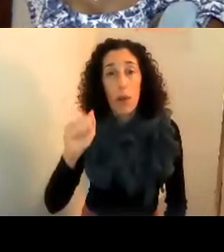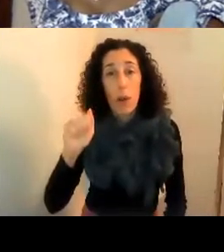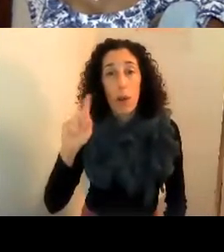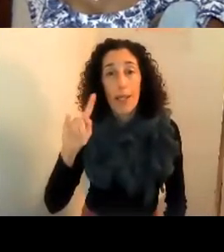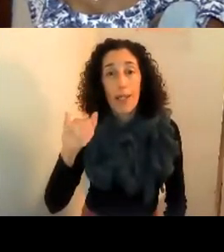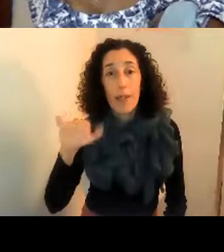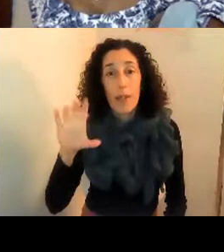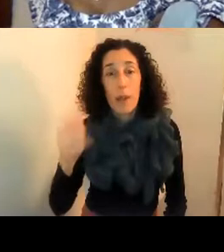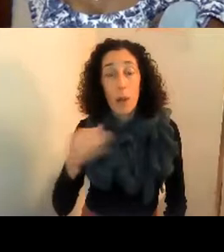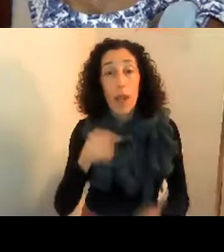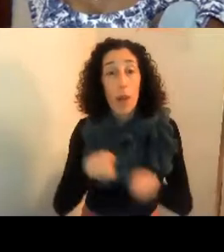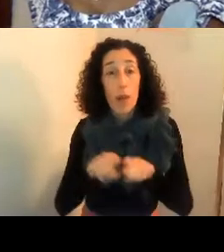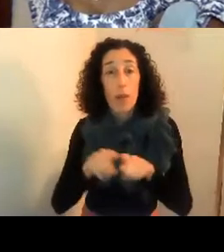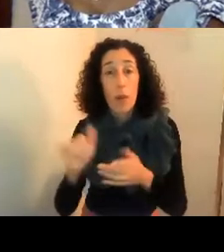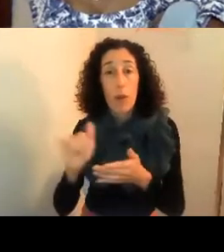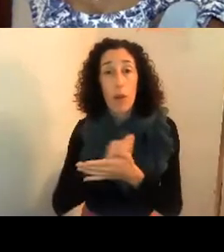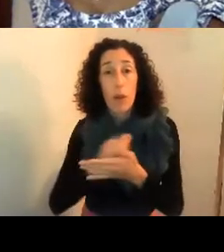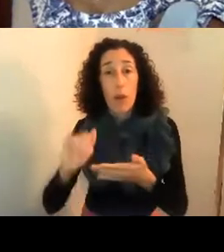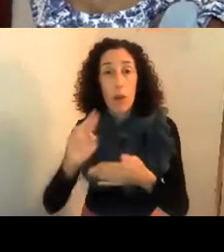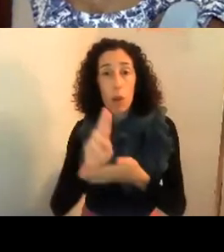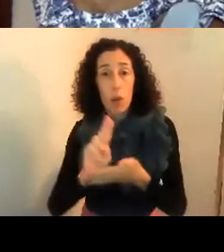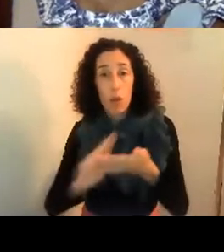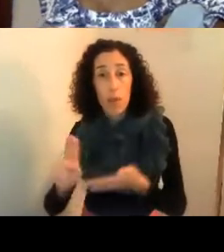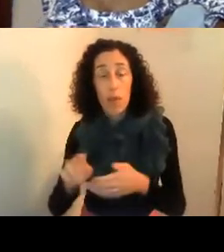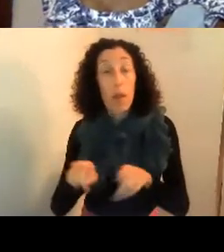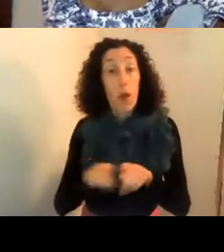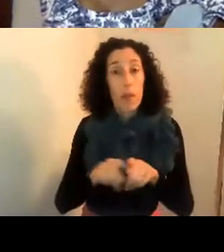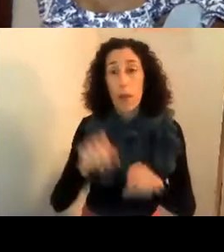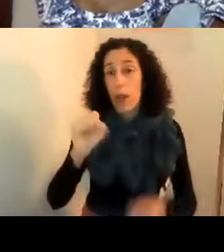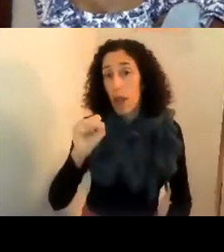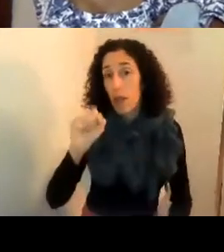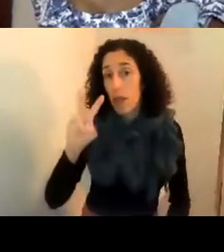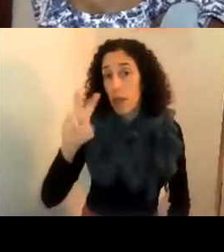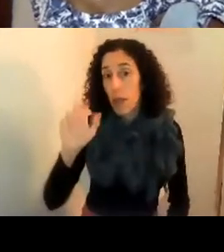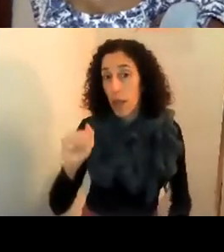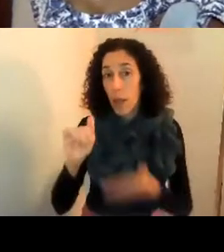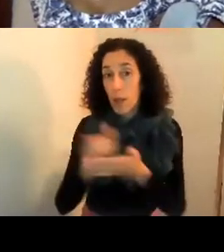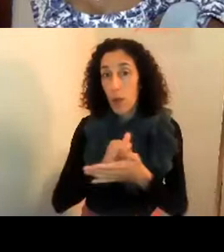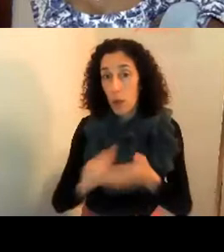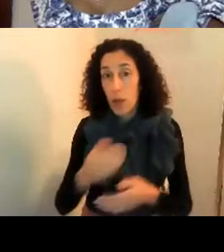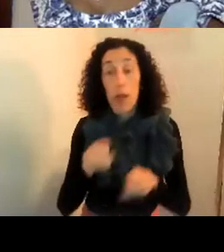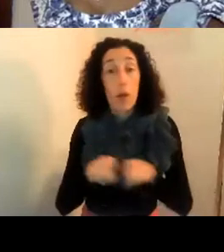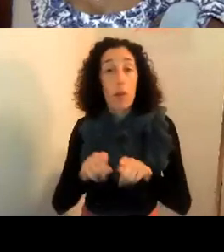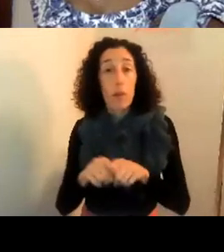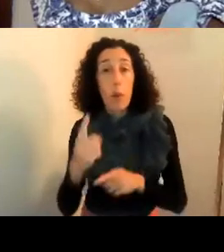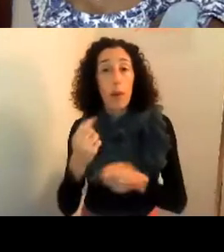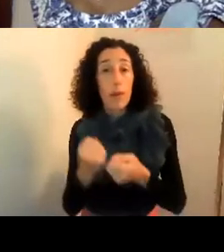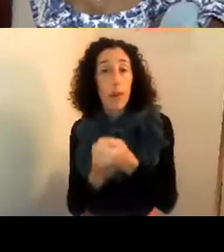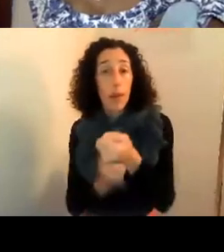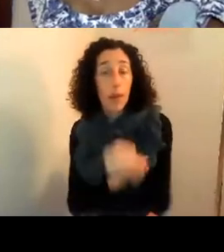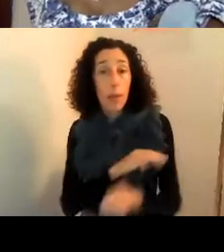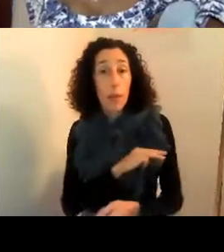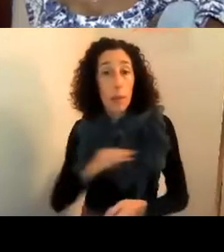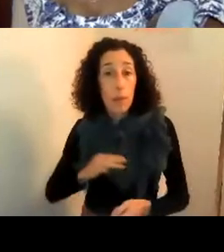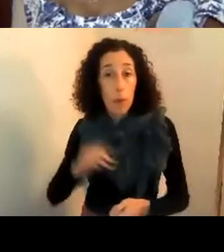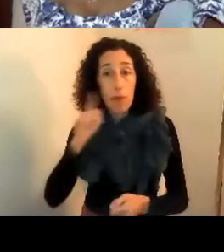SVA New York and is a founding member of Colectivo Se Habla Español, which is a collective that develops artistic